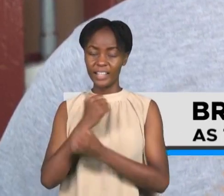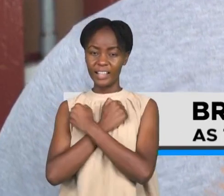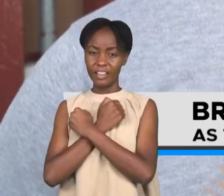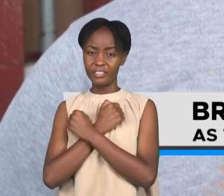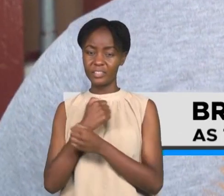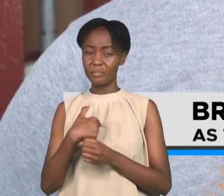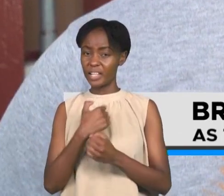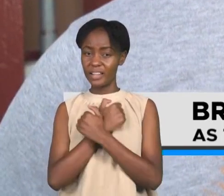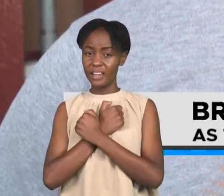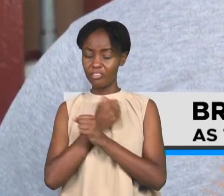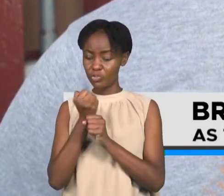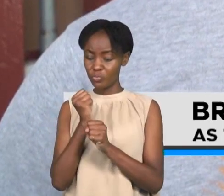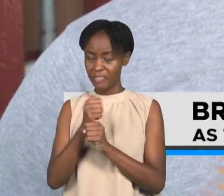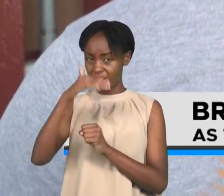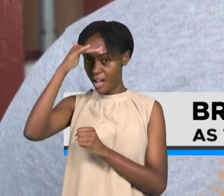do.